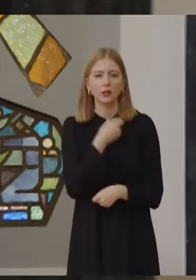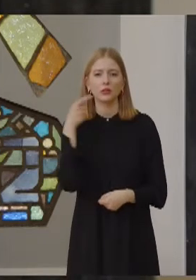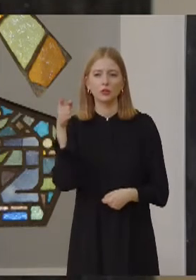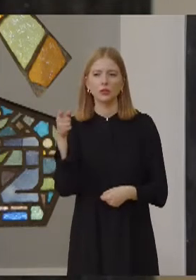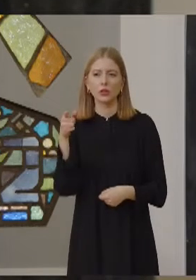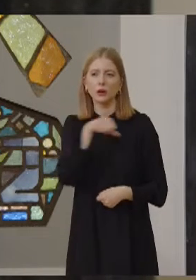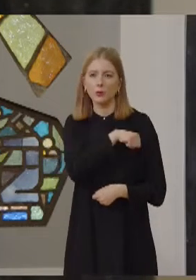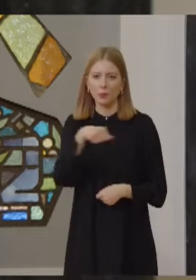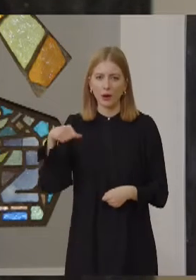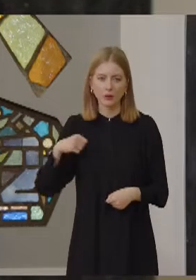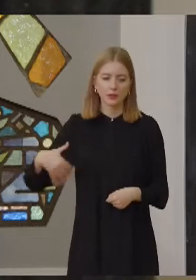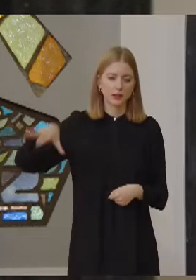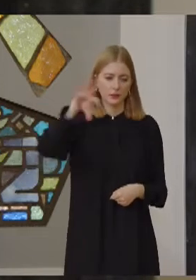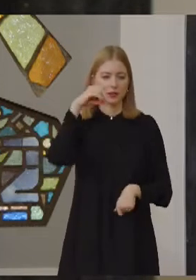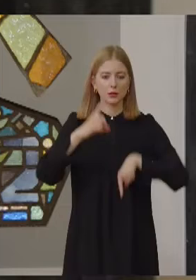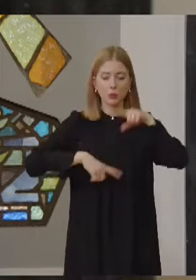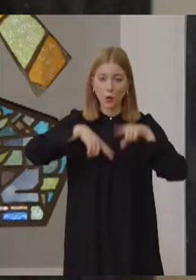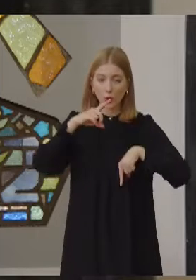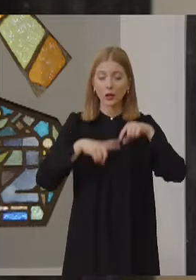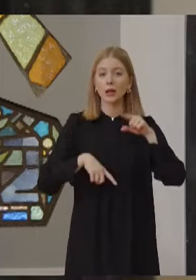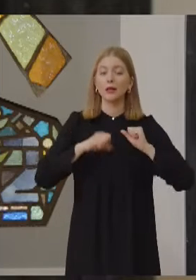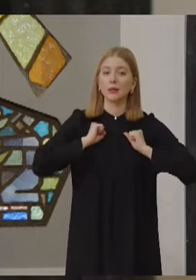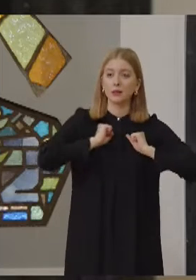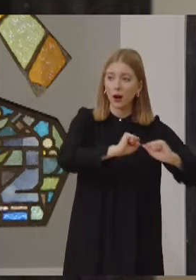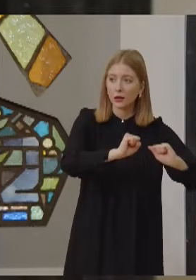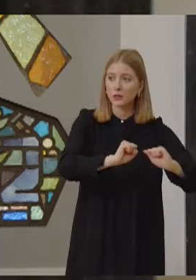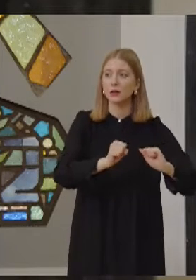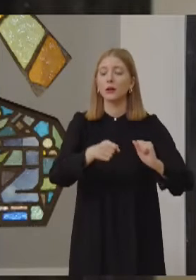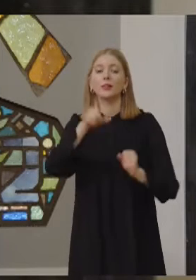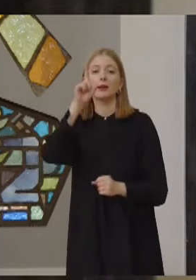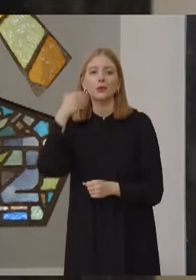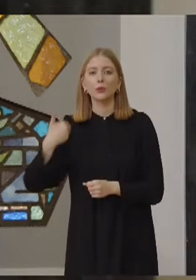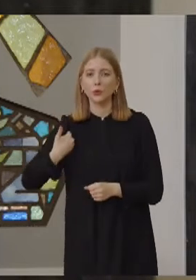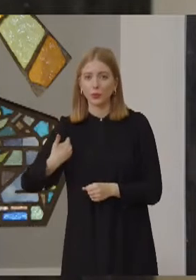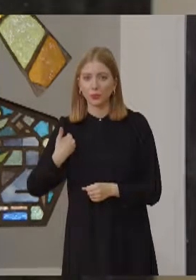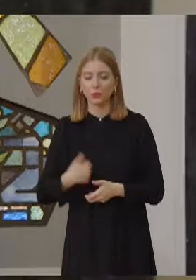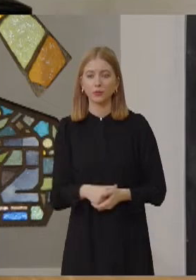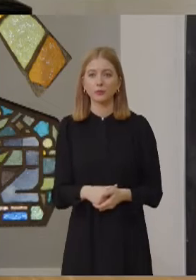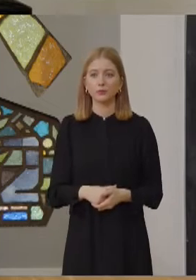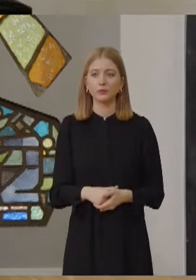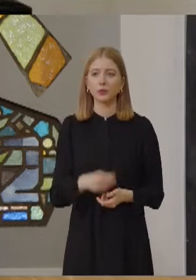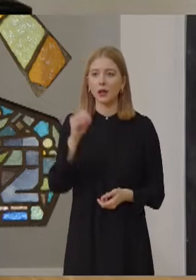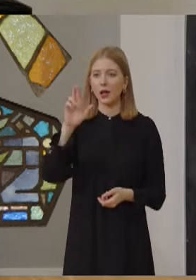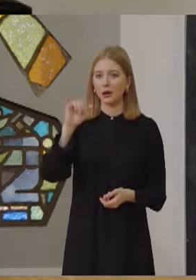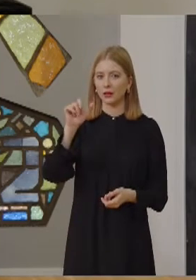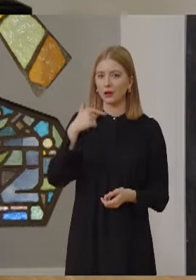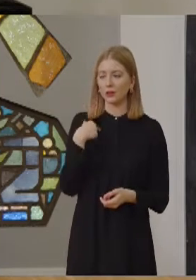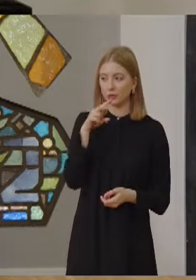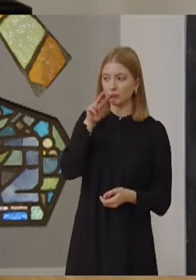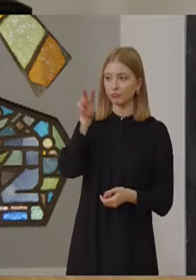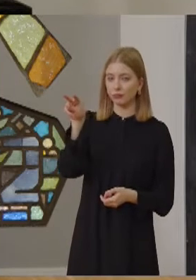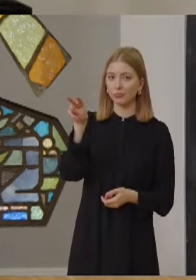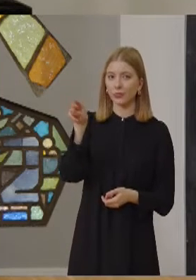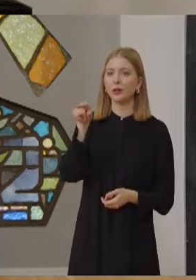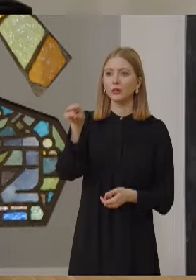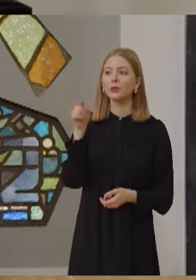only political will for the deliberation and ratification of this convention, but also courage. And I